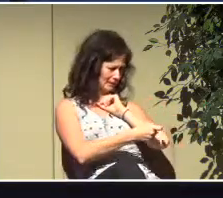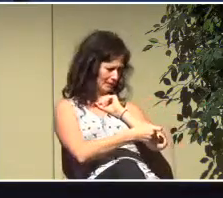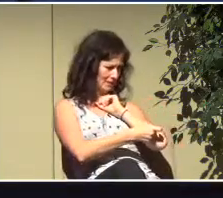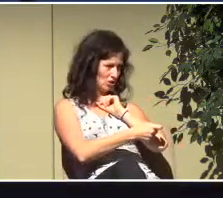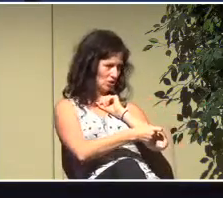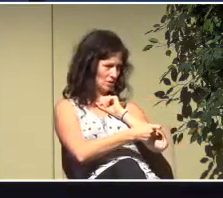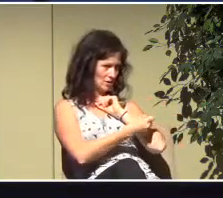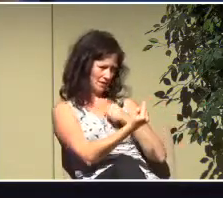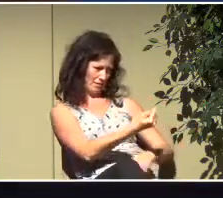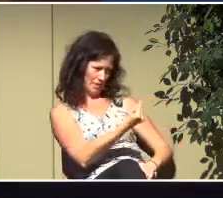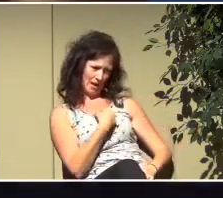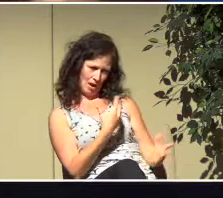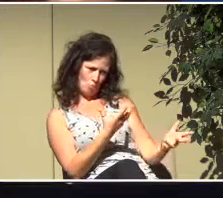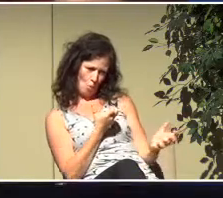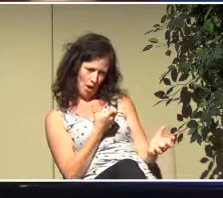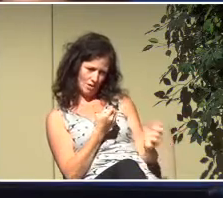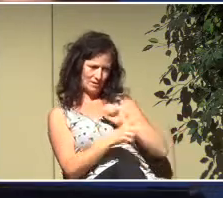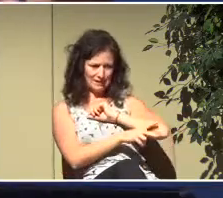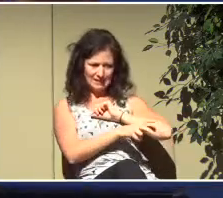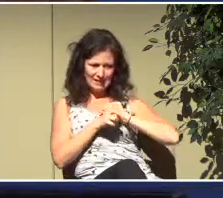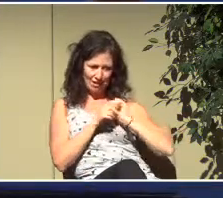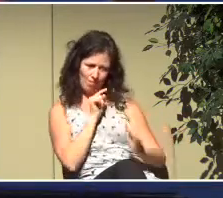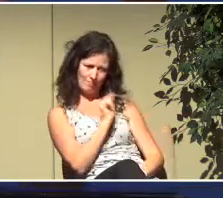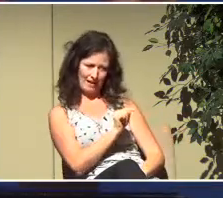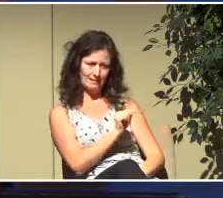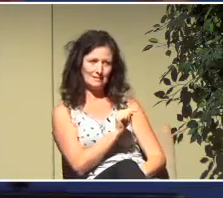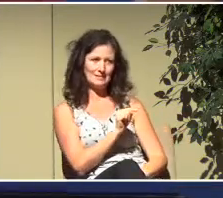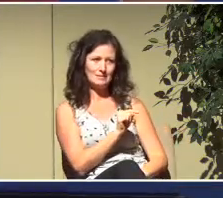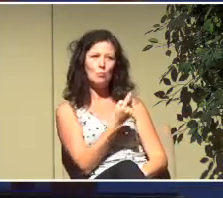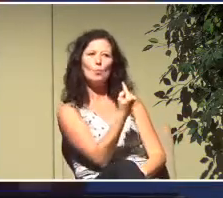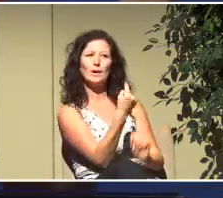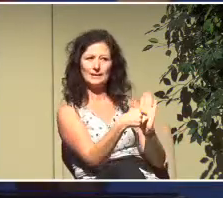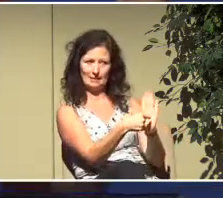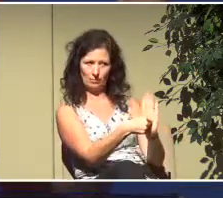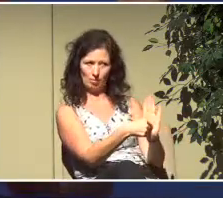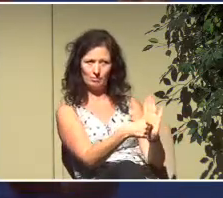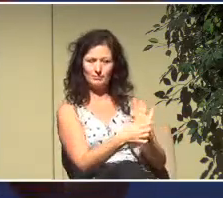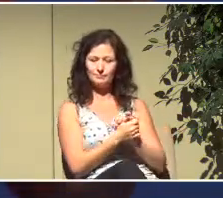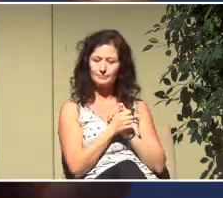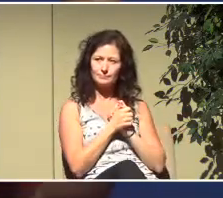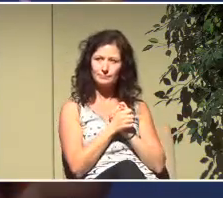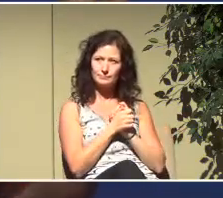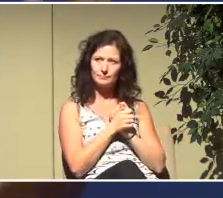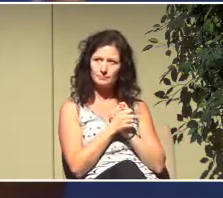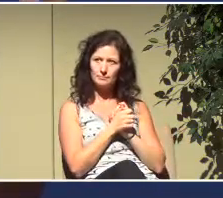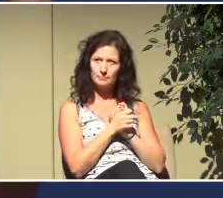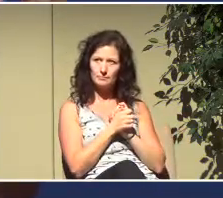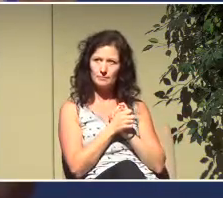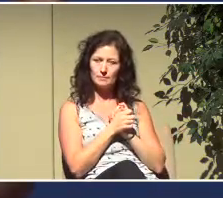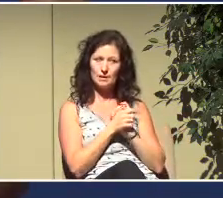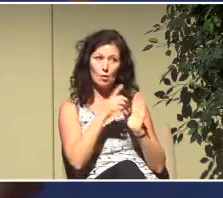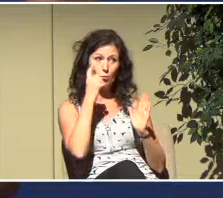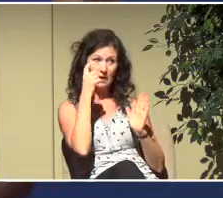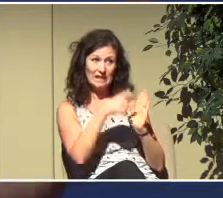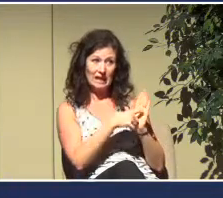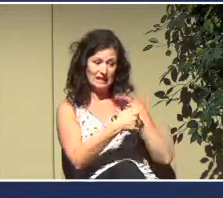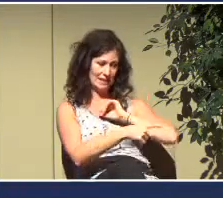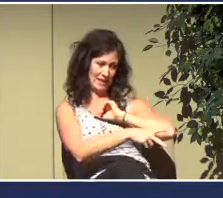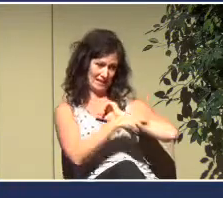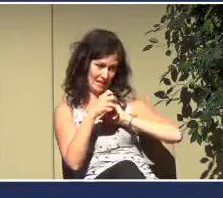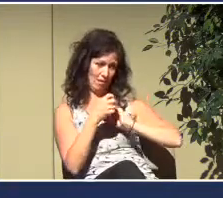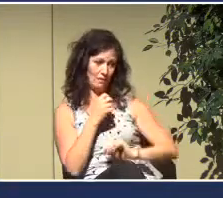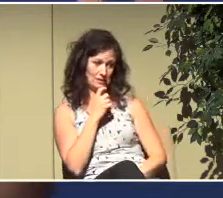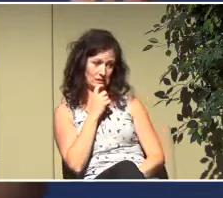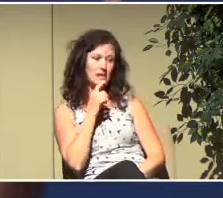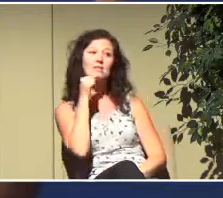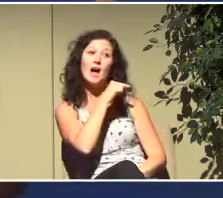our response to the temptation towards stealing, okay, as one example. We'll hit a couple others as well. Stealing. So recognize the tempter's lie